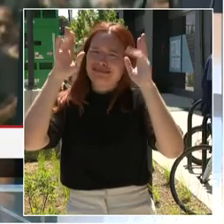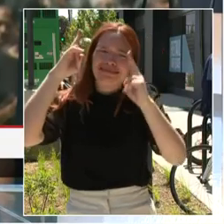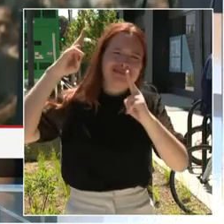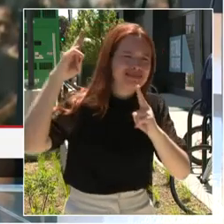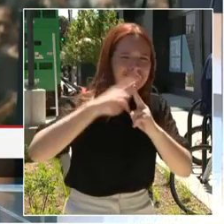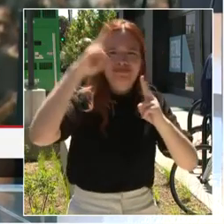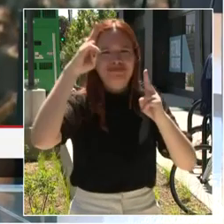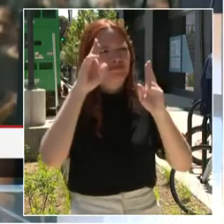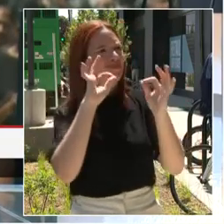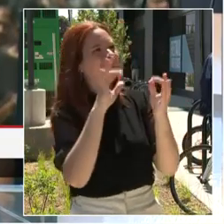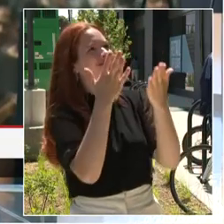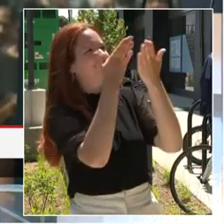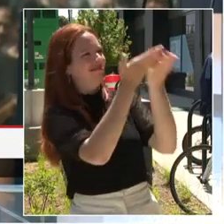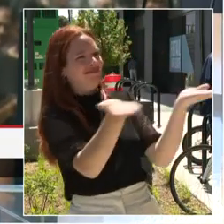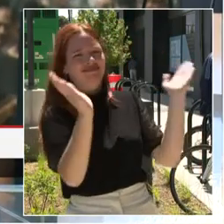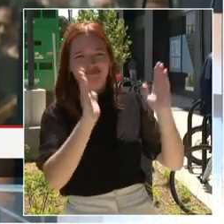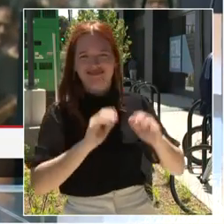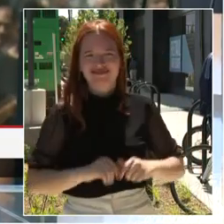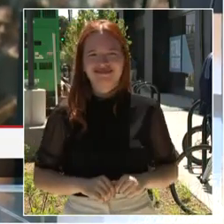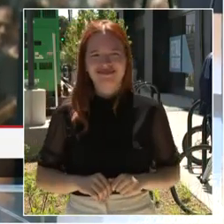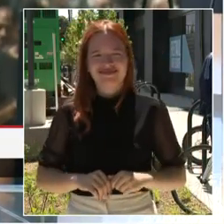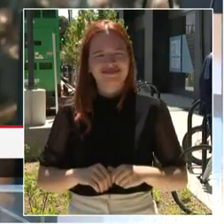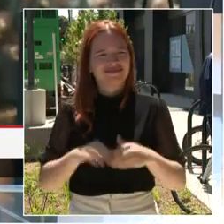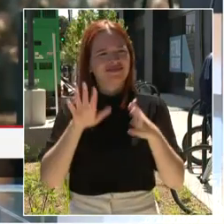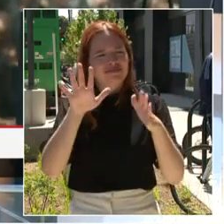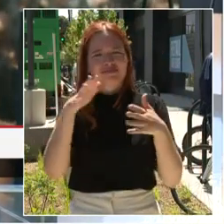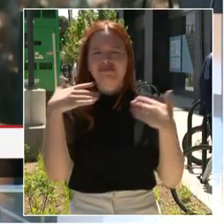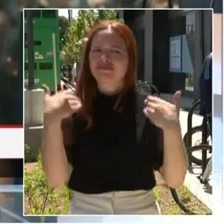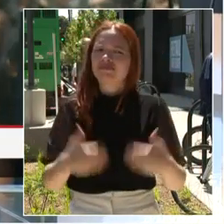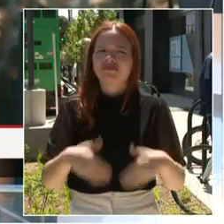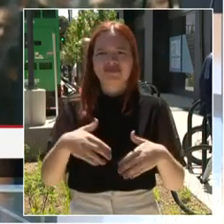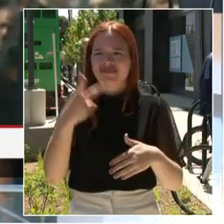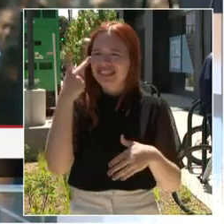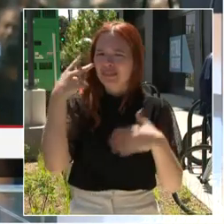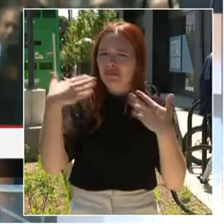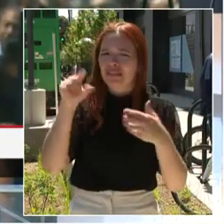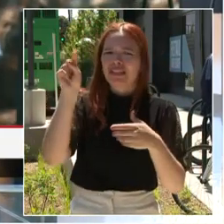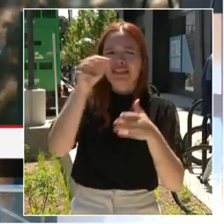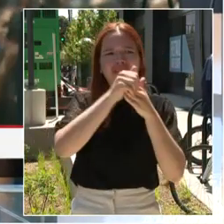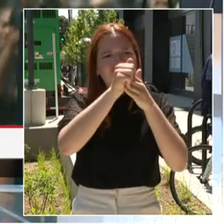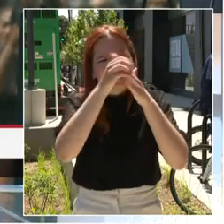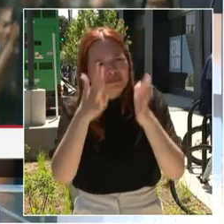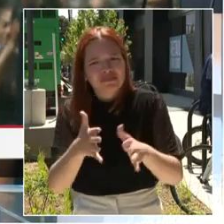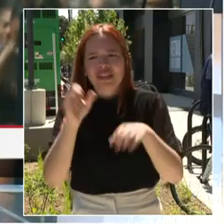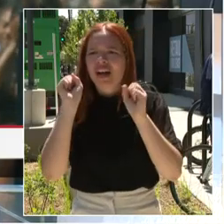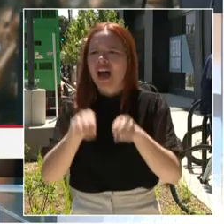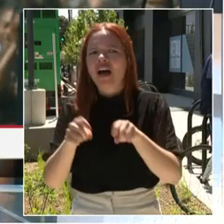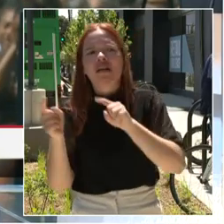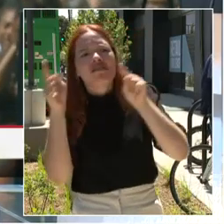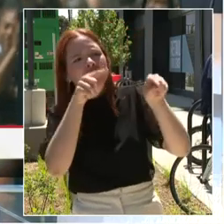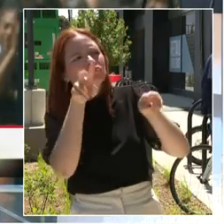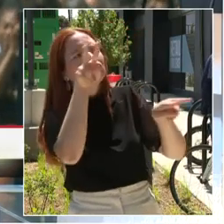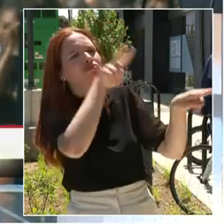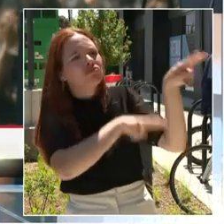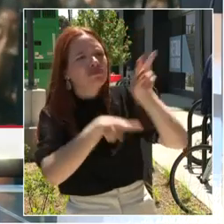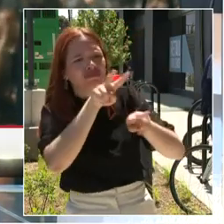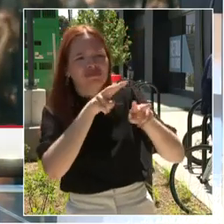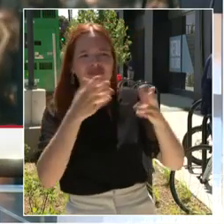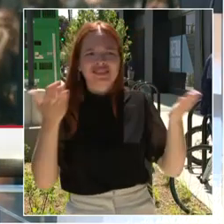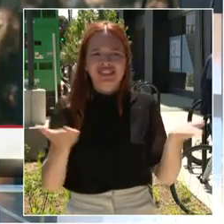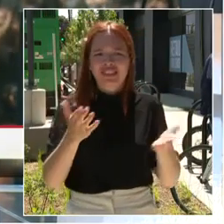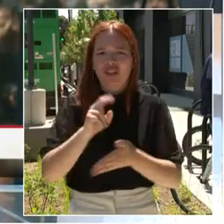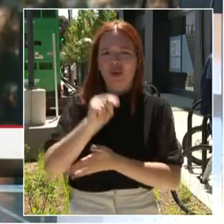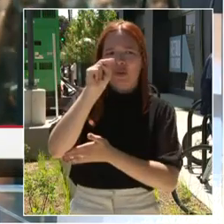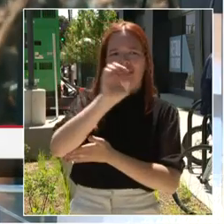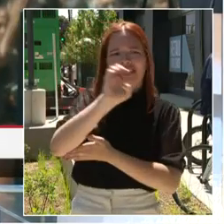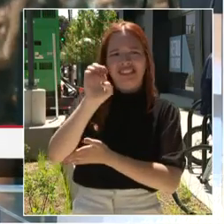the agency here really vote with their feet and come out to the neighborhood and unlock all of the assets of the northeast part of DC, it's really, really